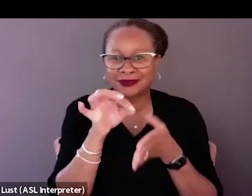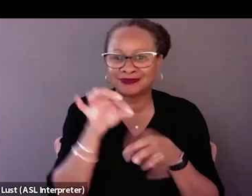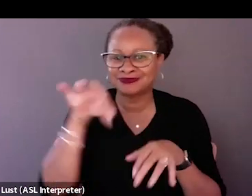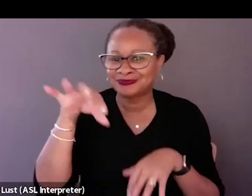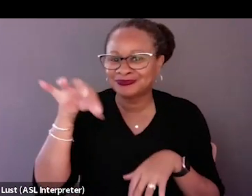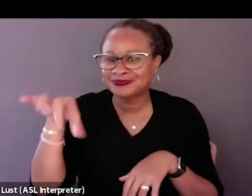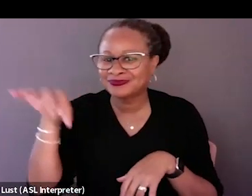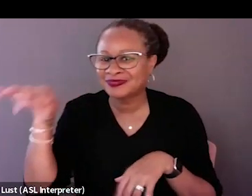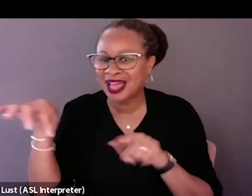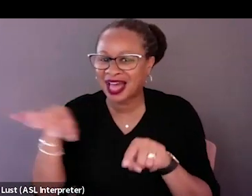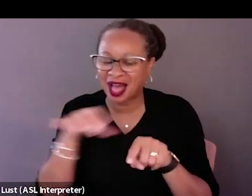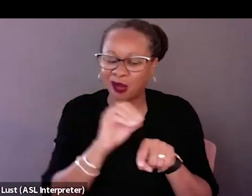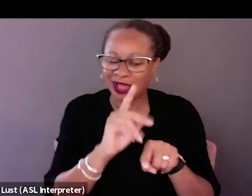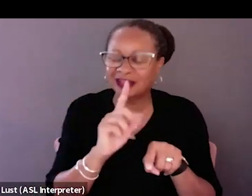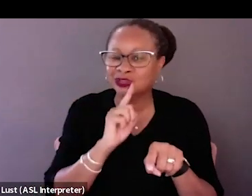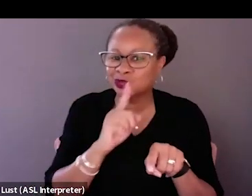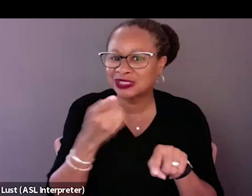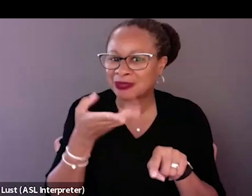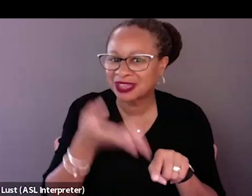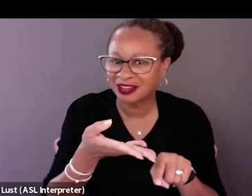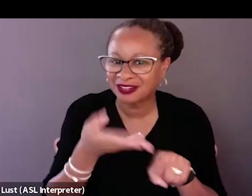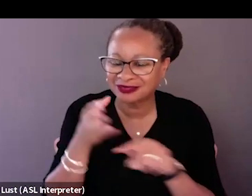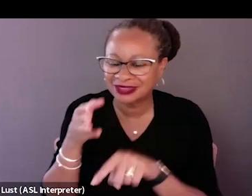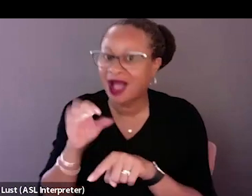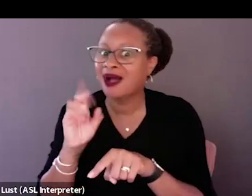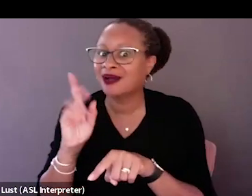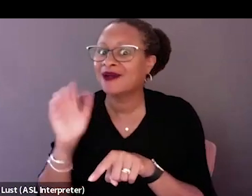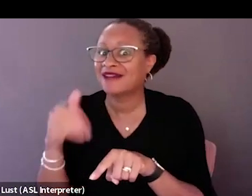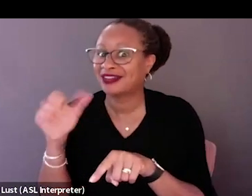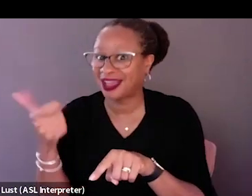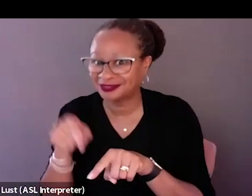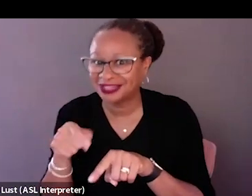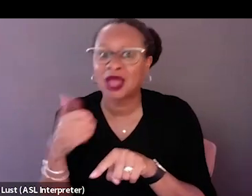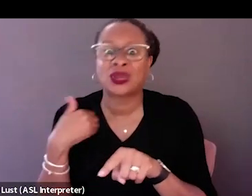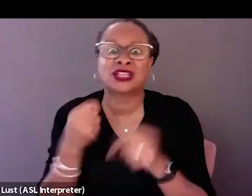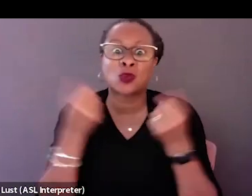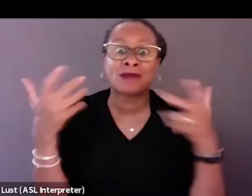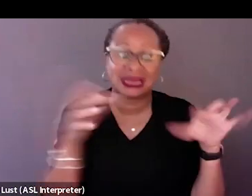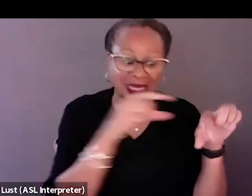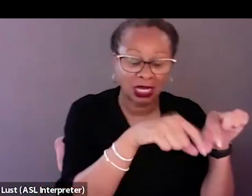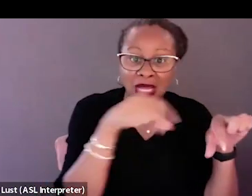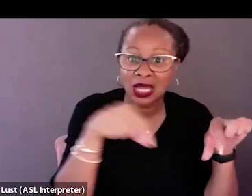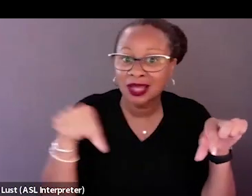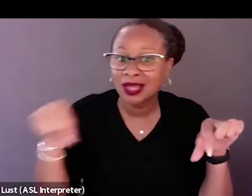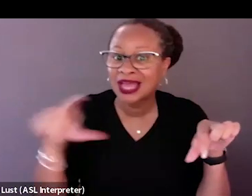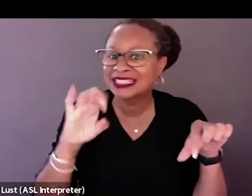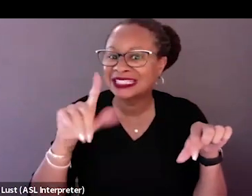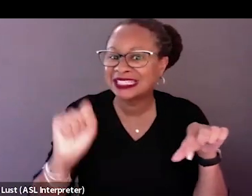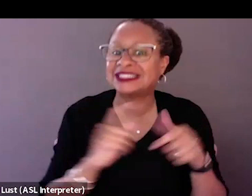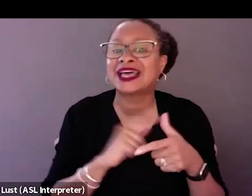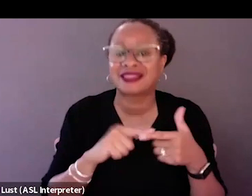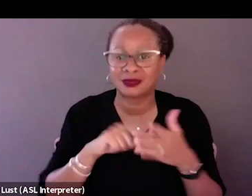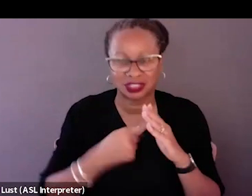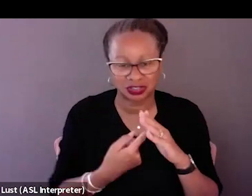like, okay, there's something here. And we had many, many, many of them. but then we needed to start